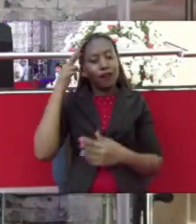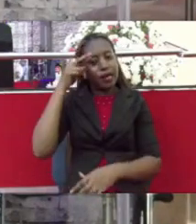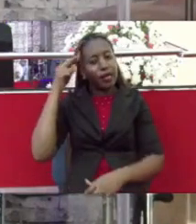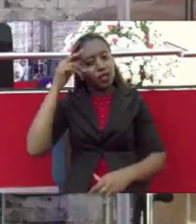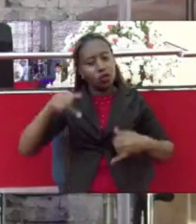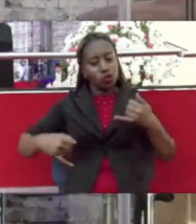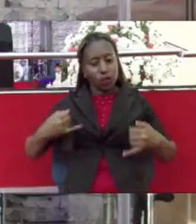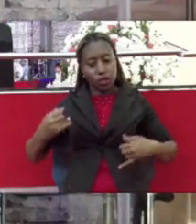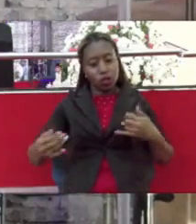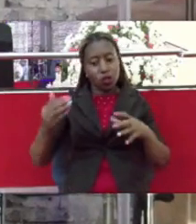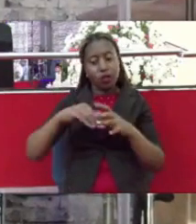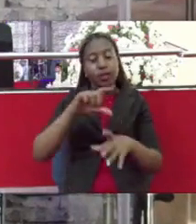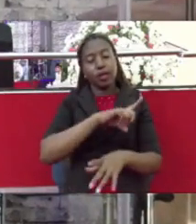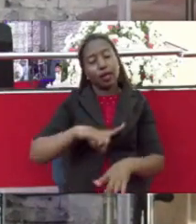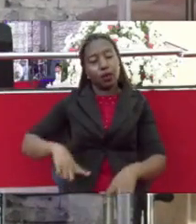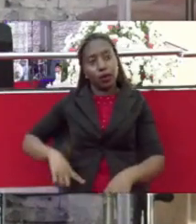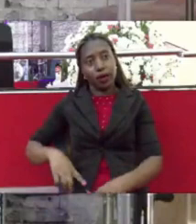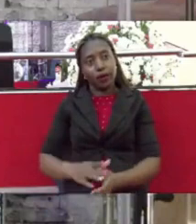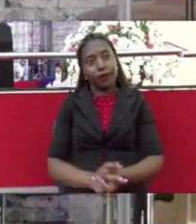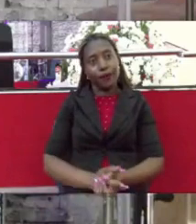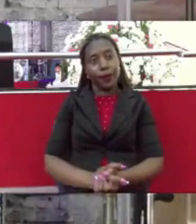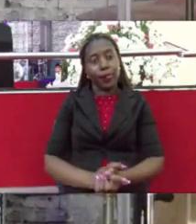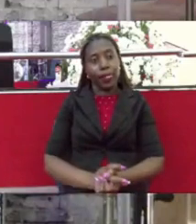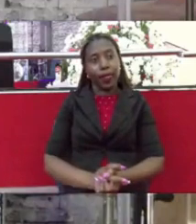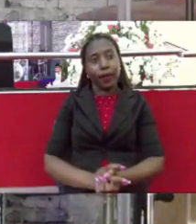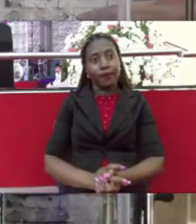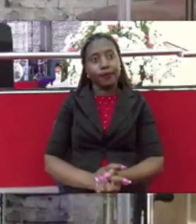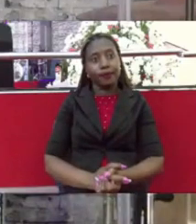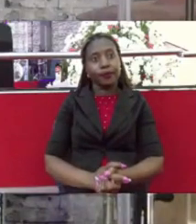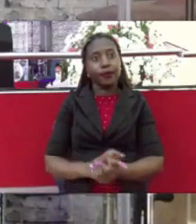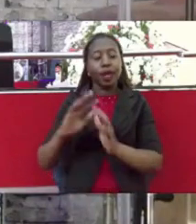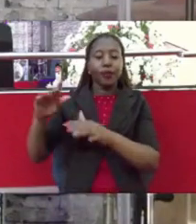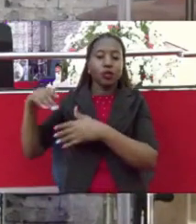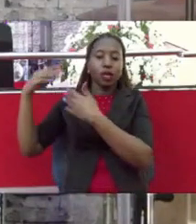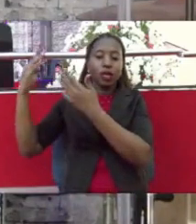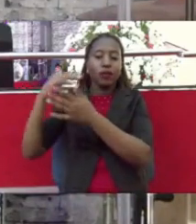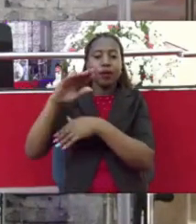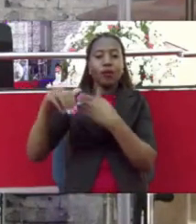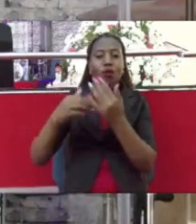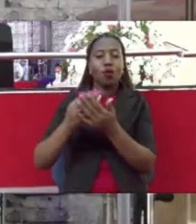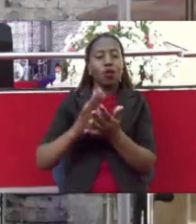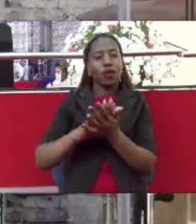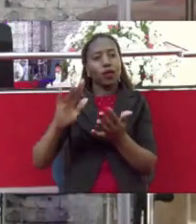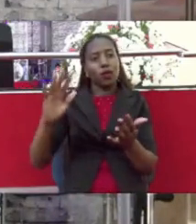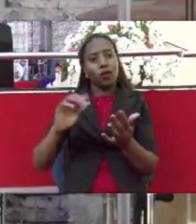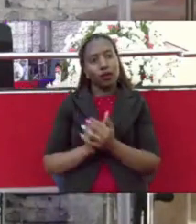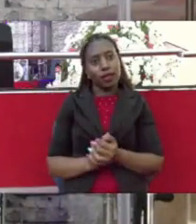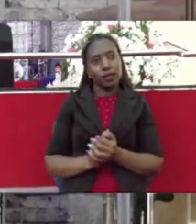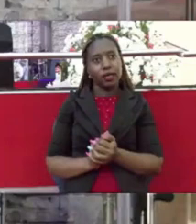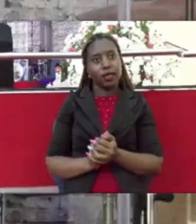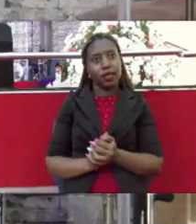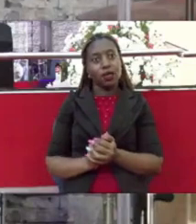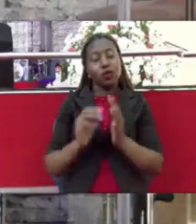Lord. Tutakuwa na sababu ya kufurahikia katika Bwana. And give him all the glory. Na tumpatie utukufu wote. So that's my